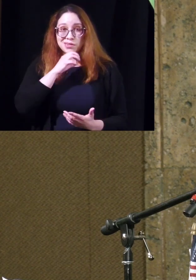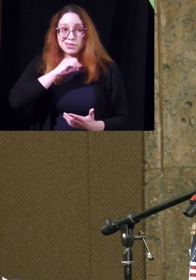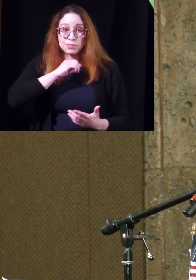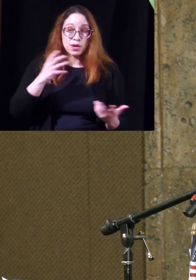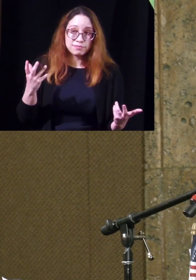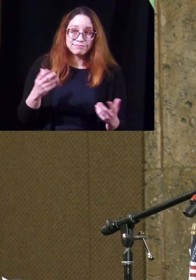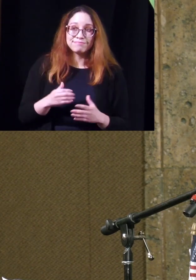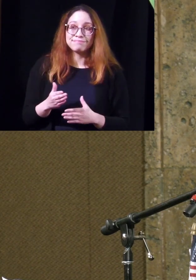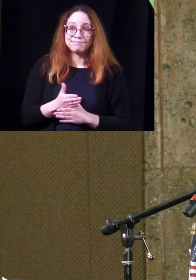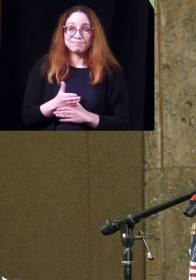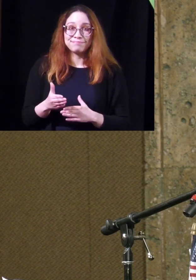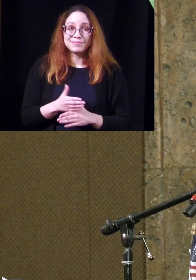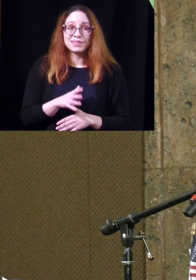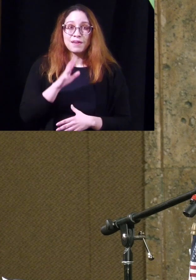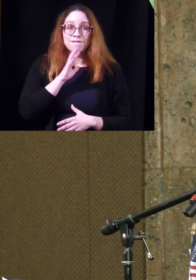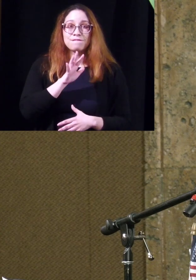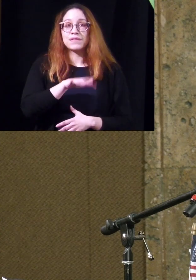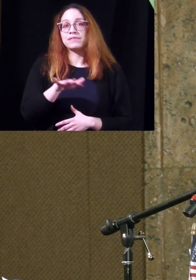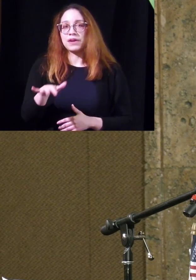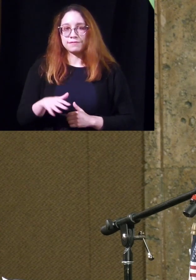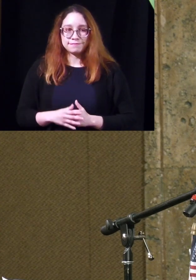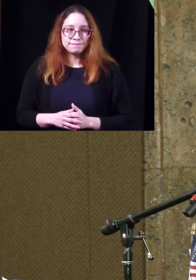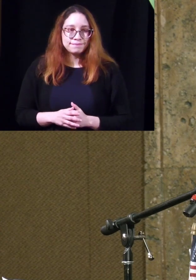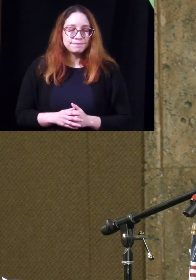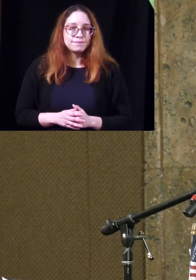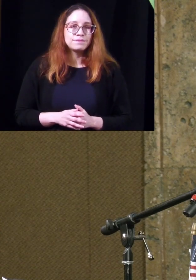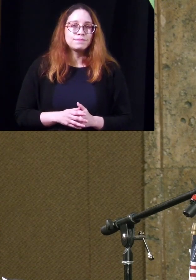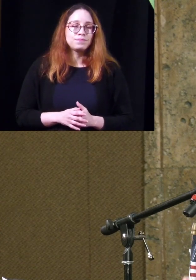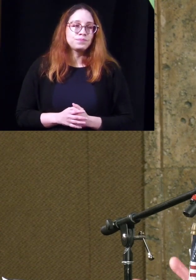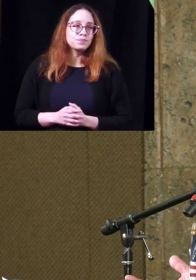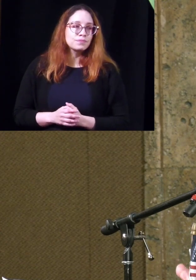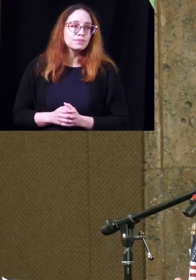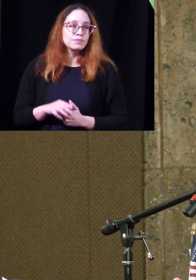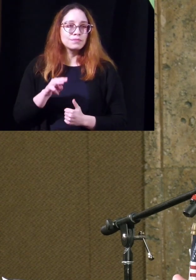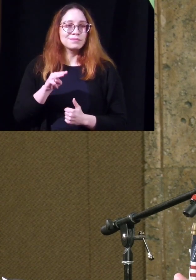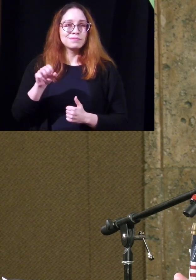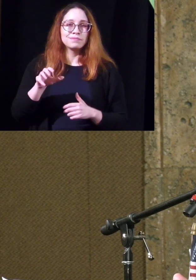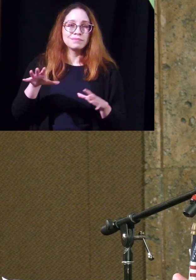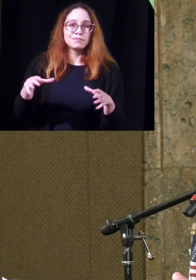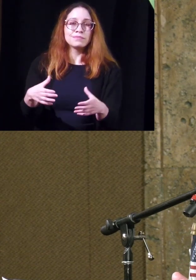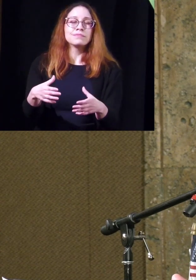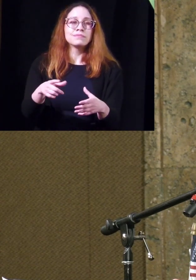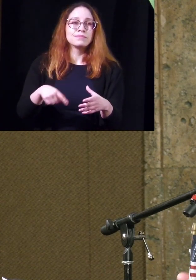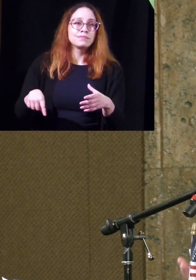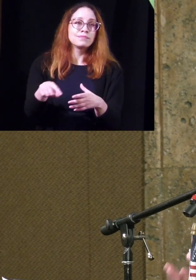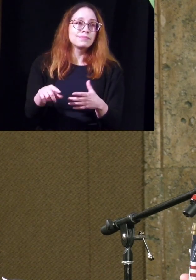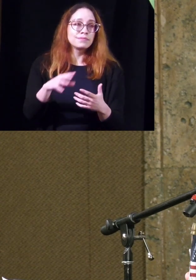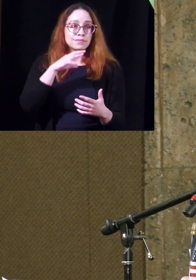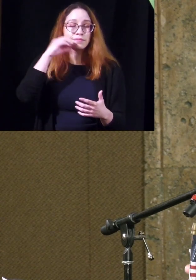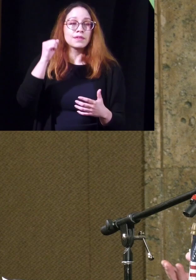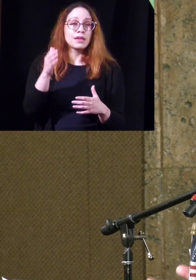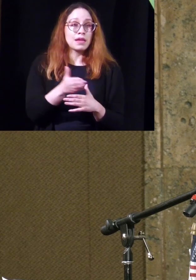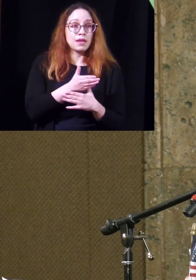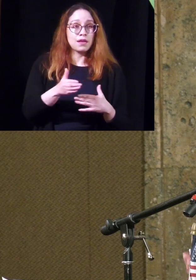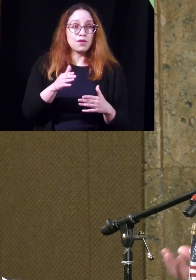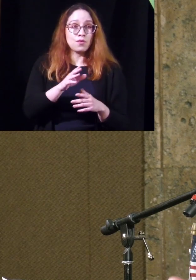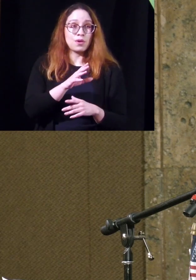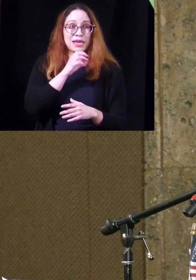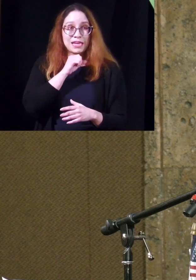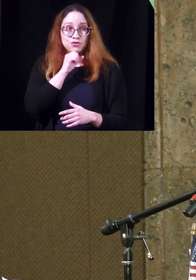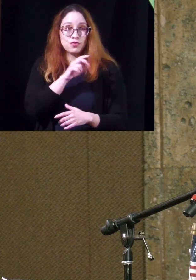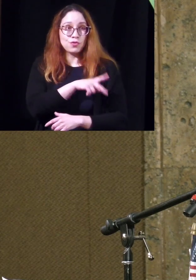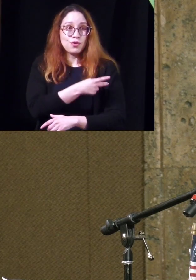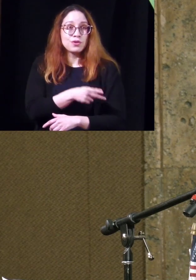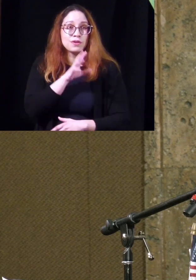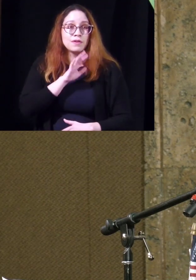is 55. 55. The MS population is aged, and the average age of a patient is 55. So we are